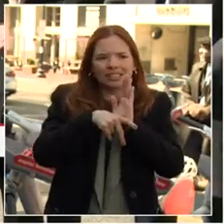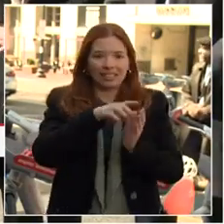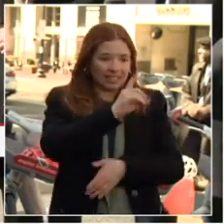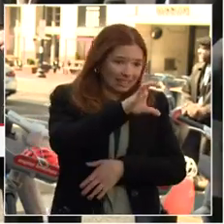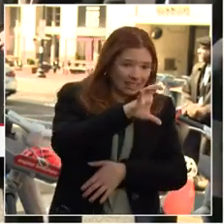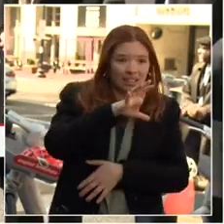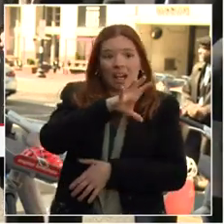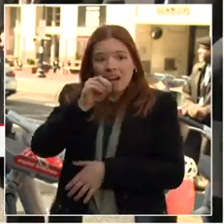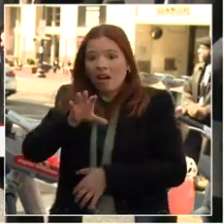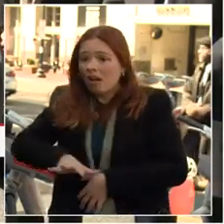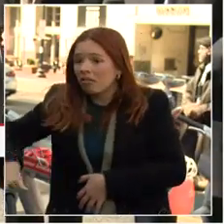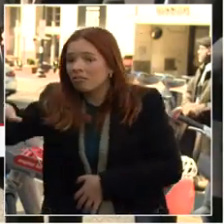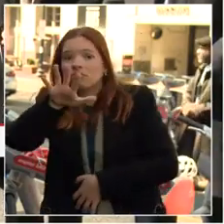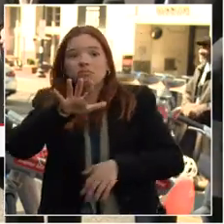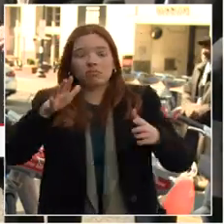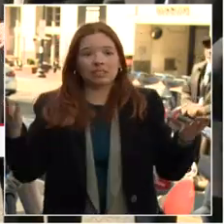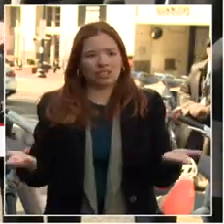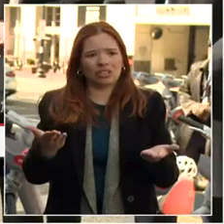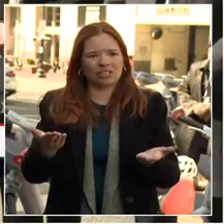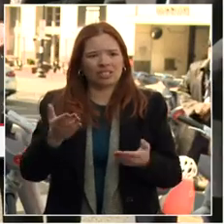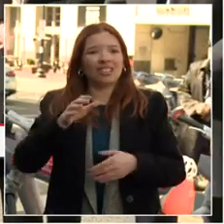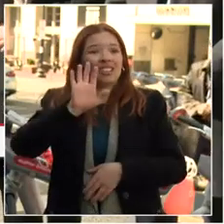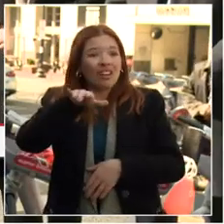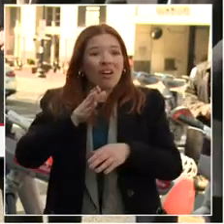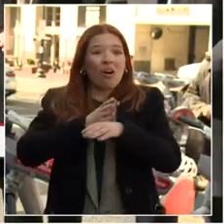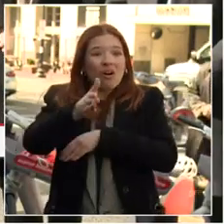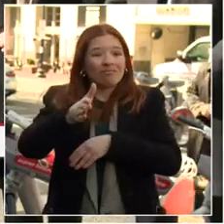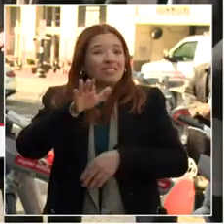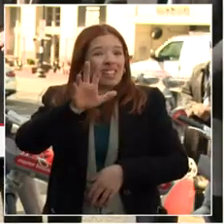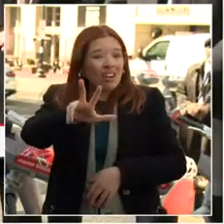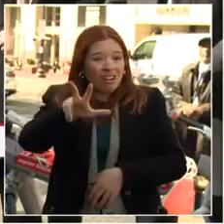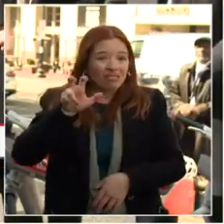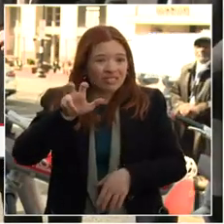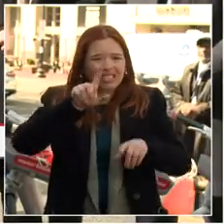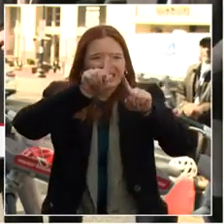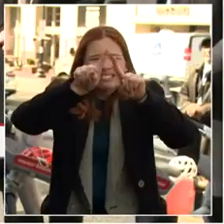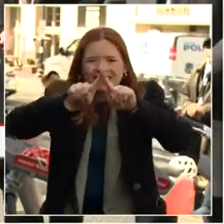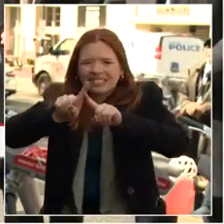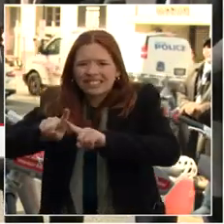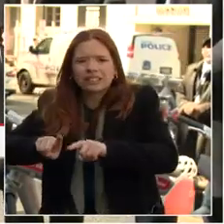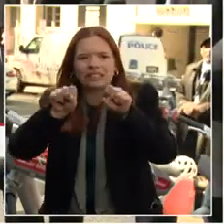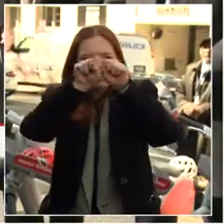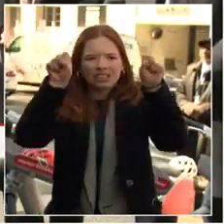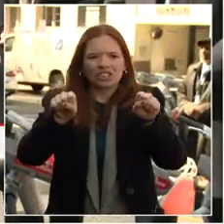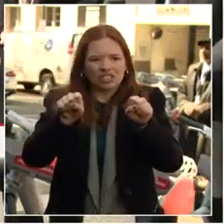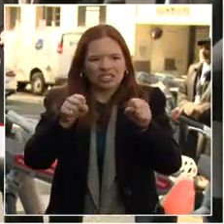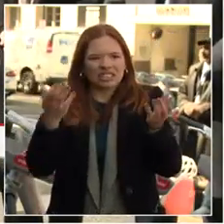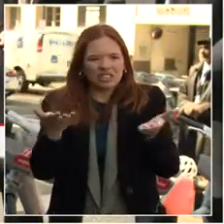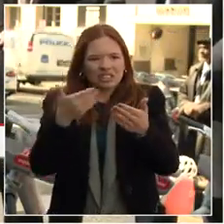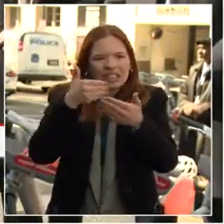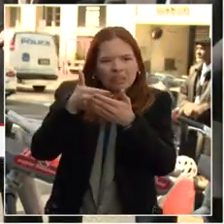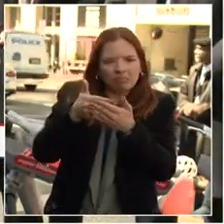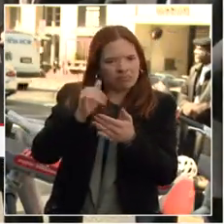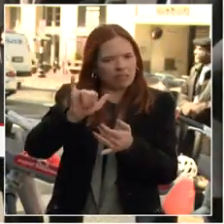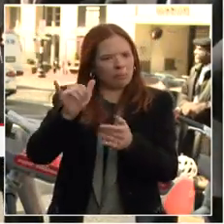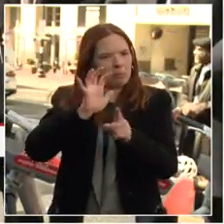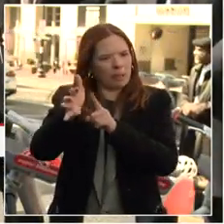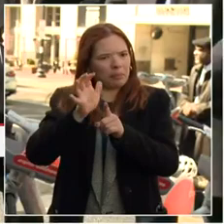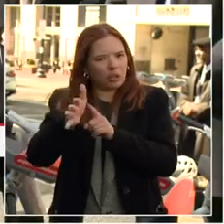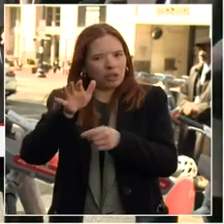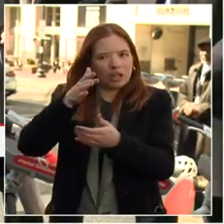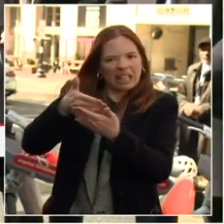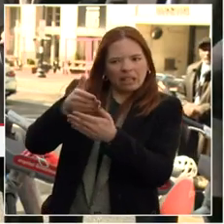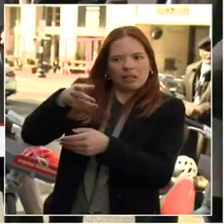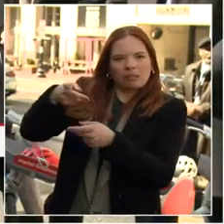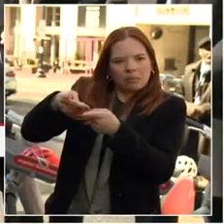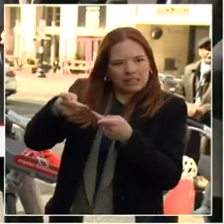than 360 stations in the district that are near our job centers, near our transit hubs, just like where we're standing here today. And there's more coming all the time. I think we're going to be